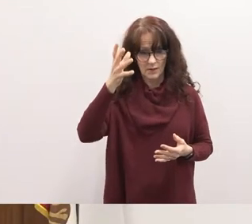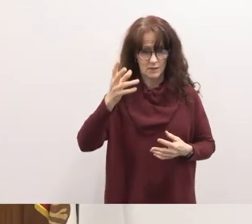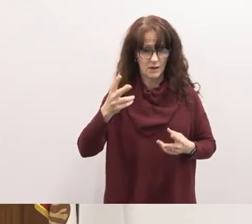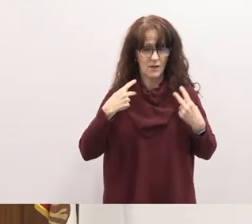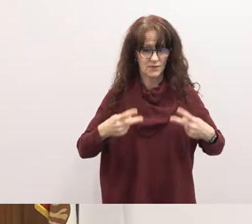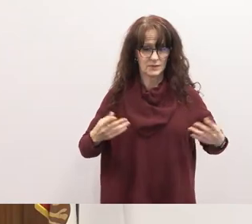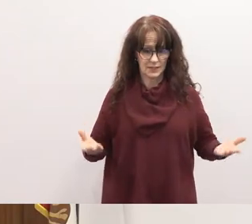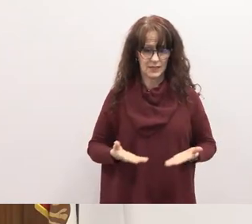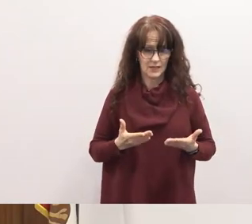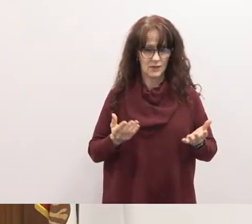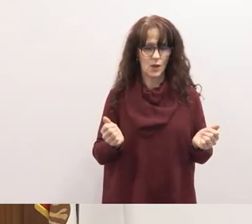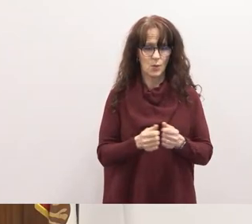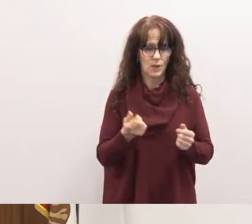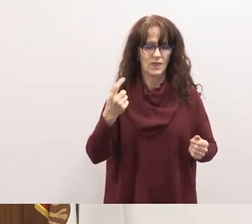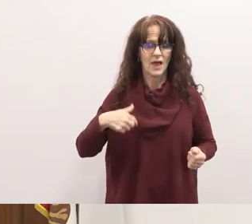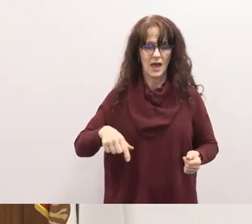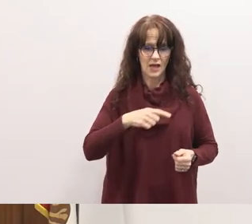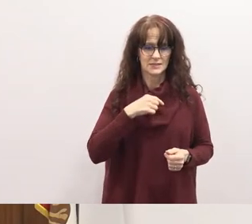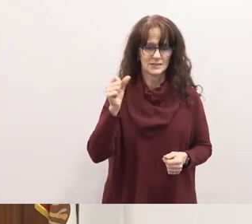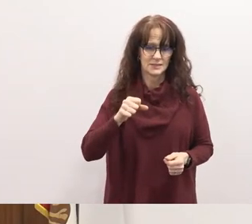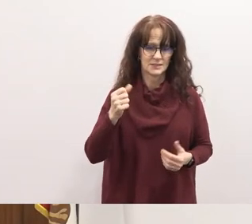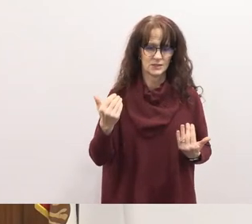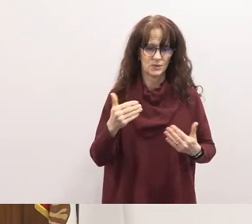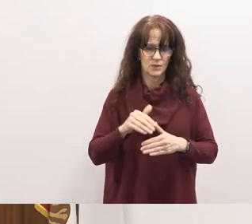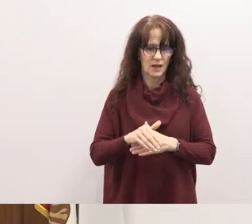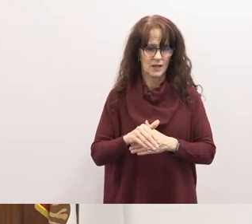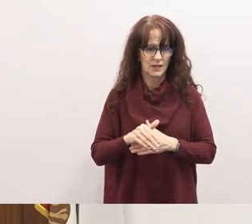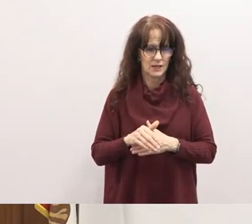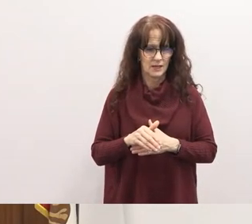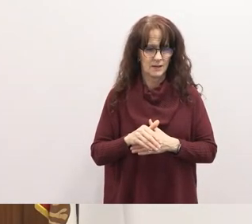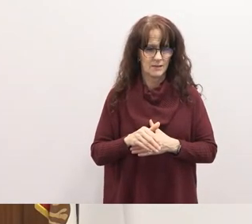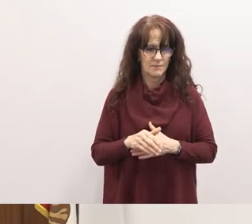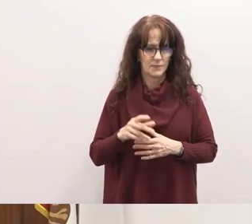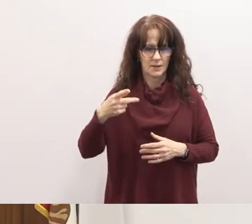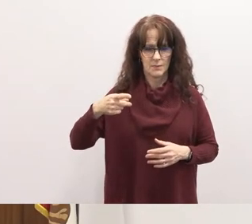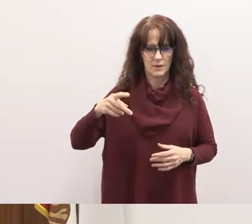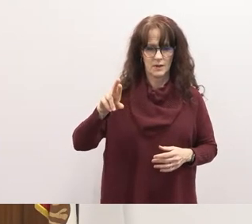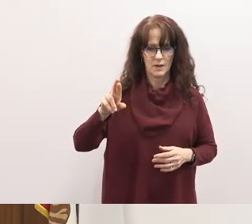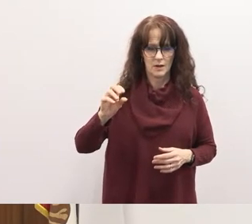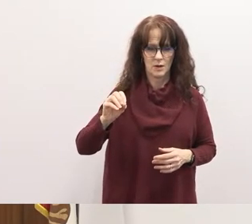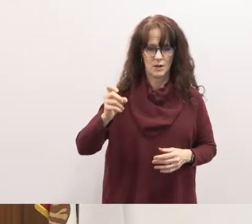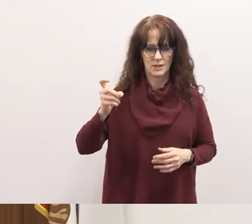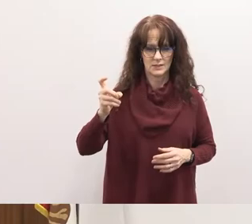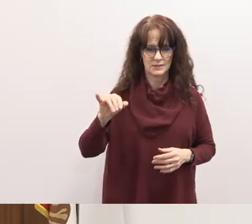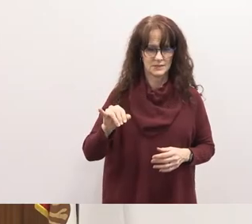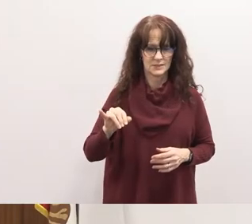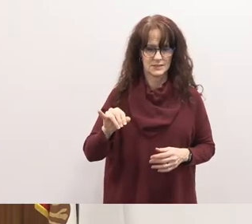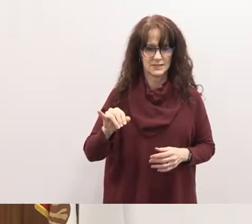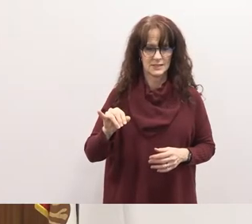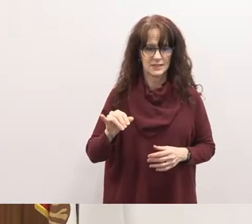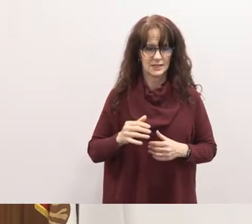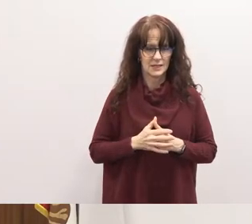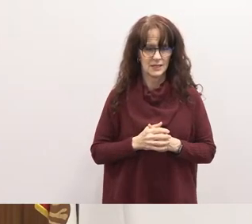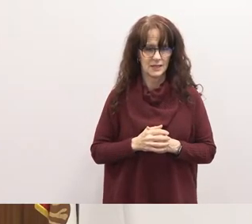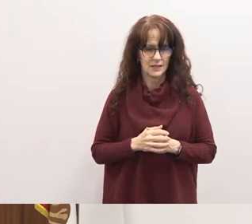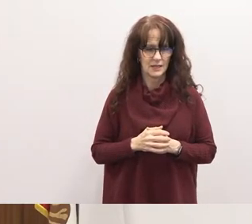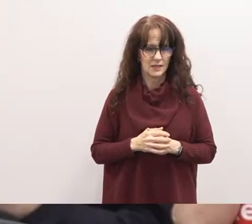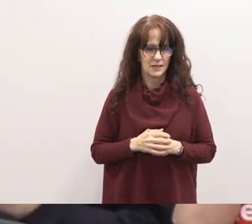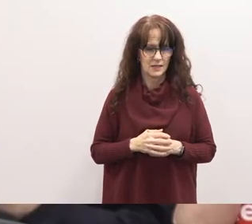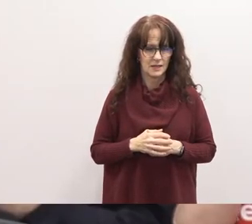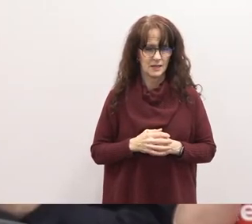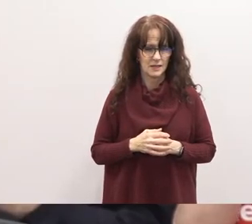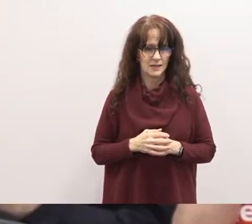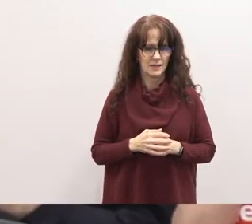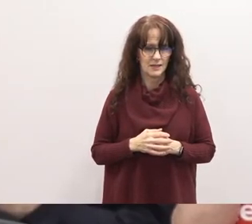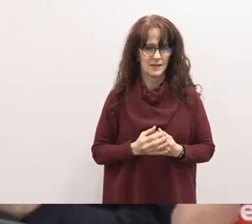physically here, they're with us. Tonight, and we're here as proxies for your family and your parents. Thank you so much. I